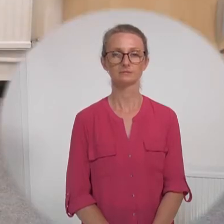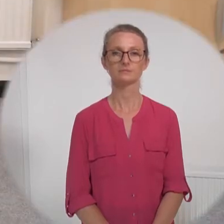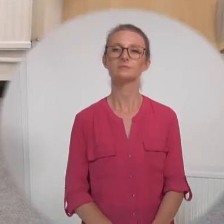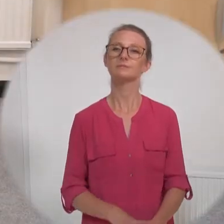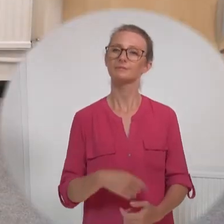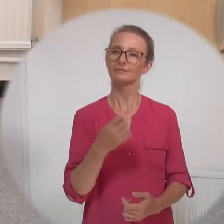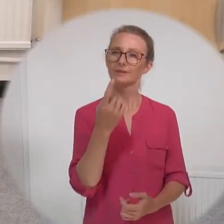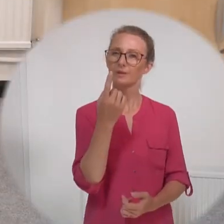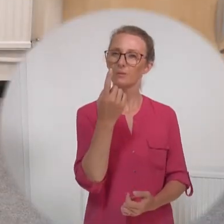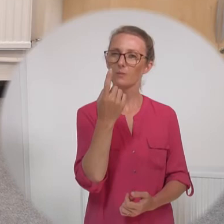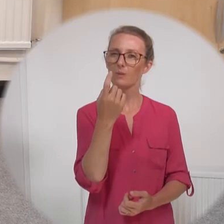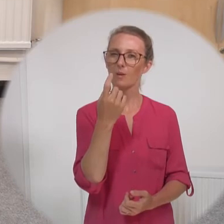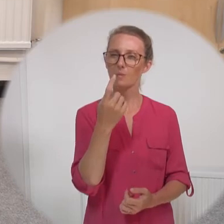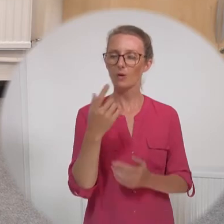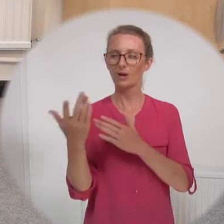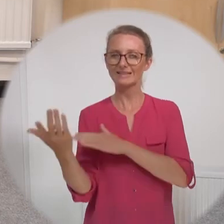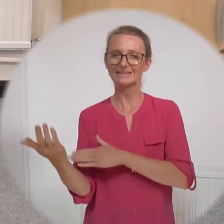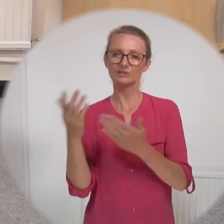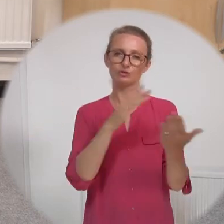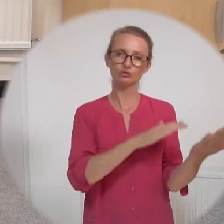then one more time each side.